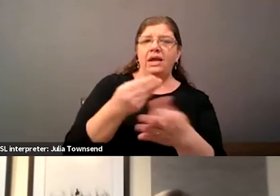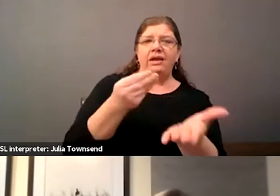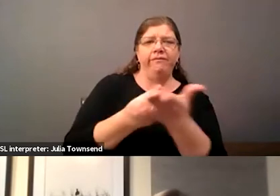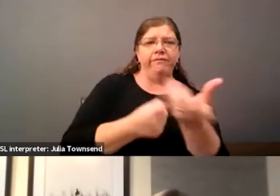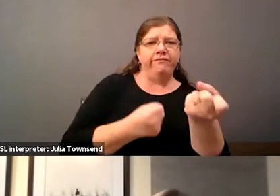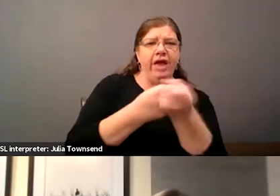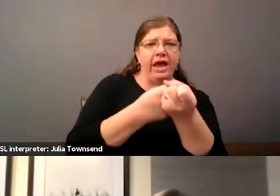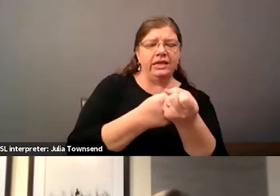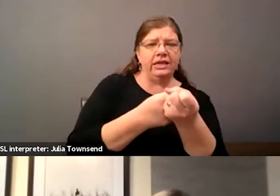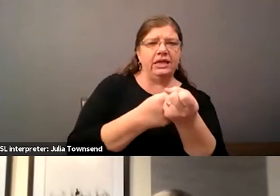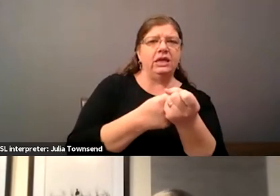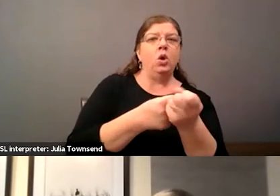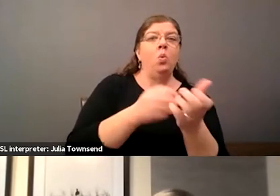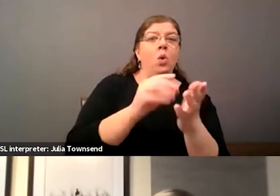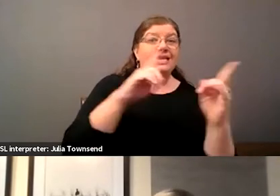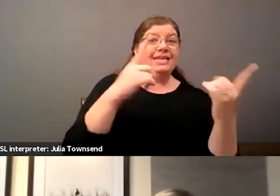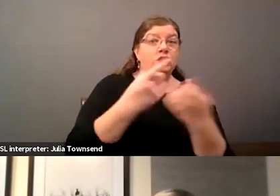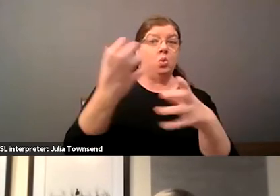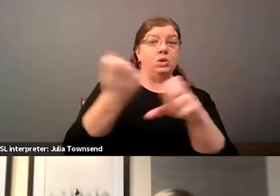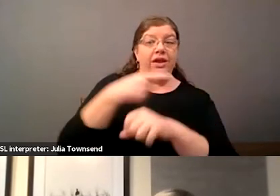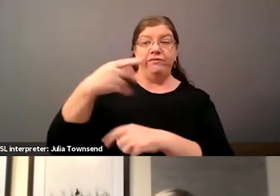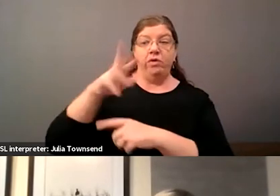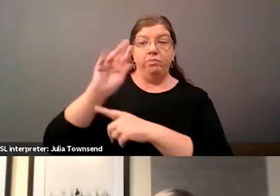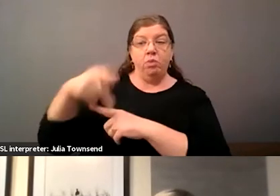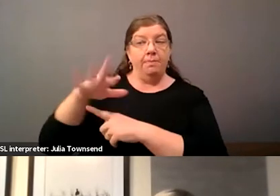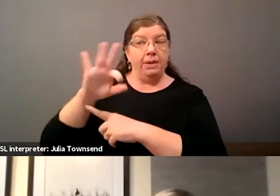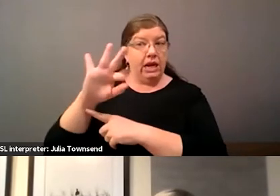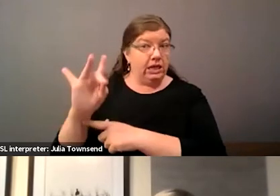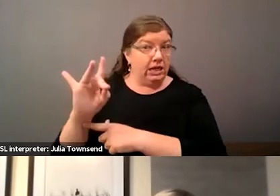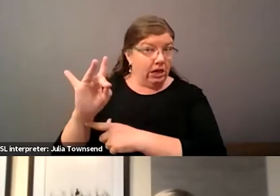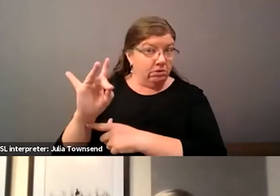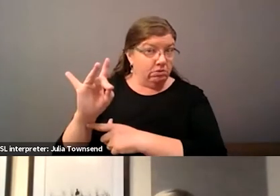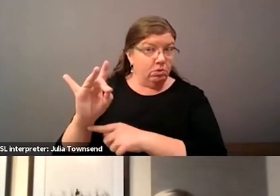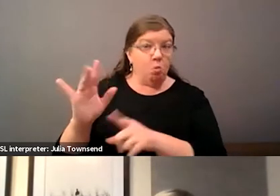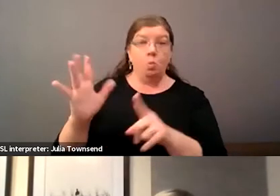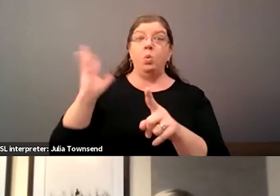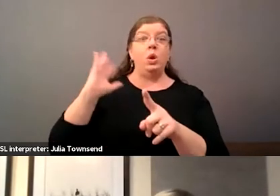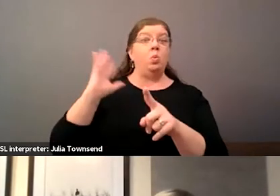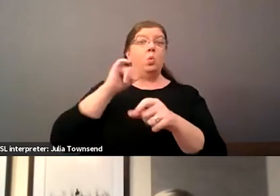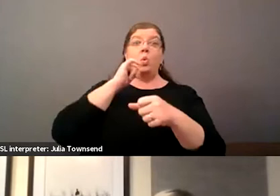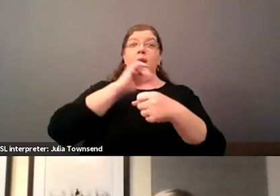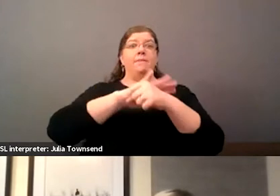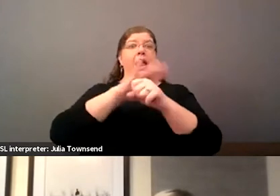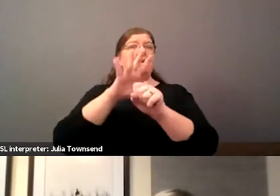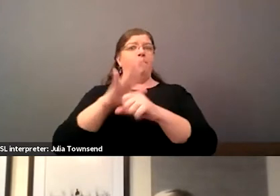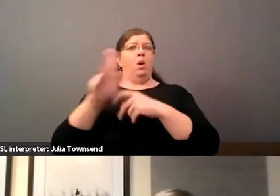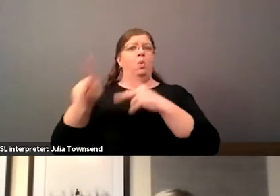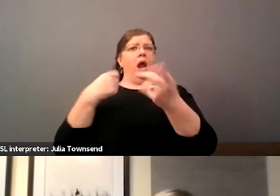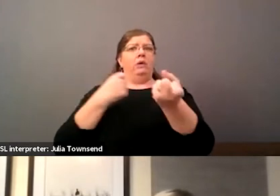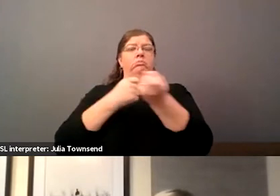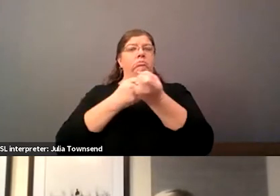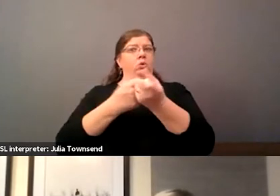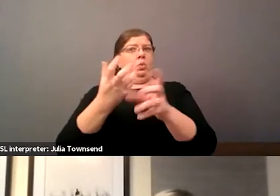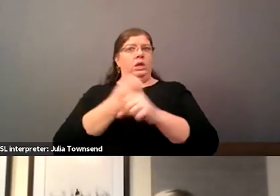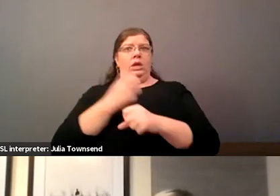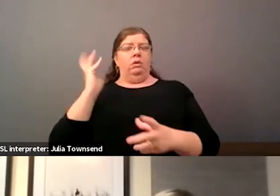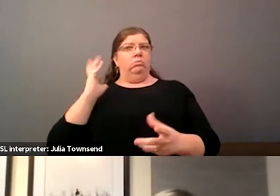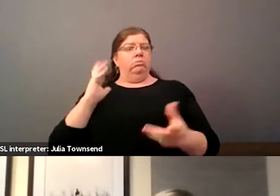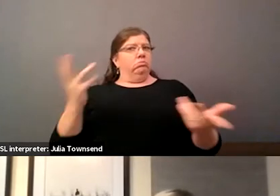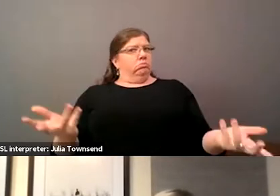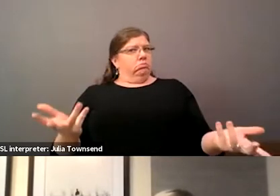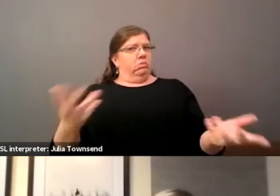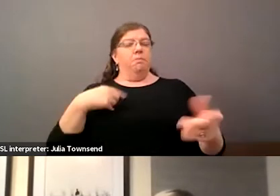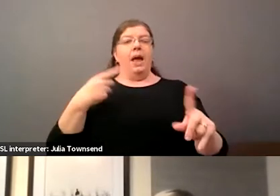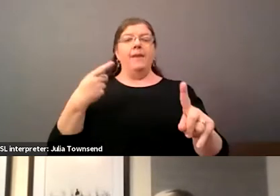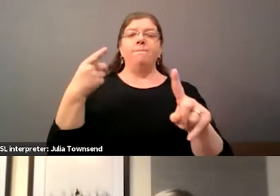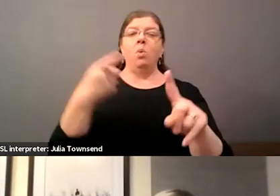receive from prop 98 when we weren't in a pandemic situation because my point is that the